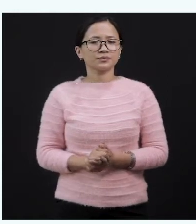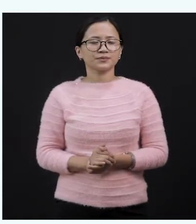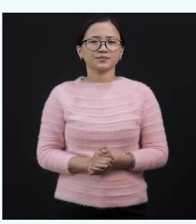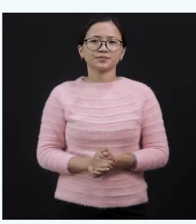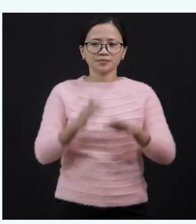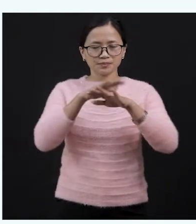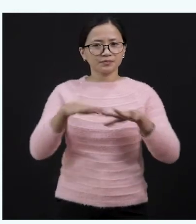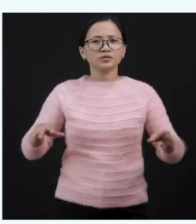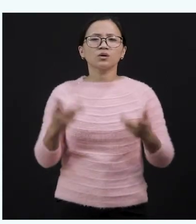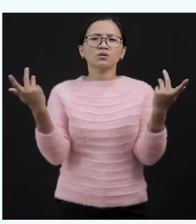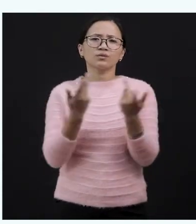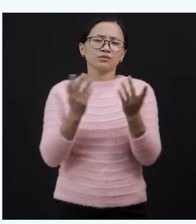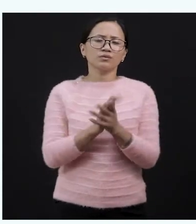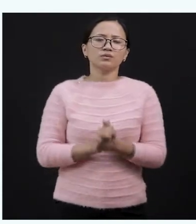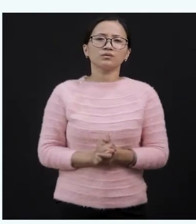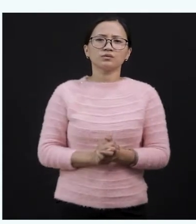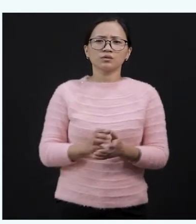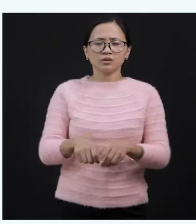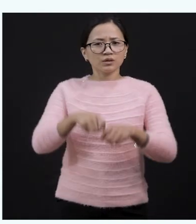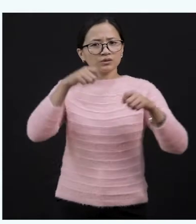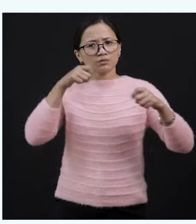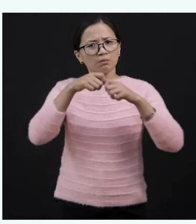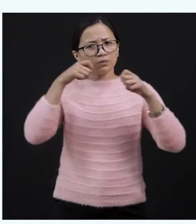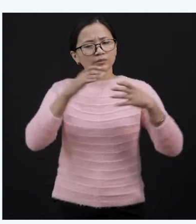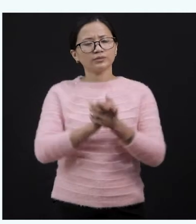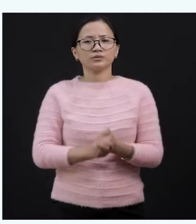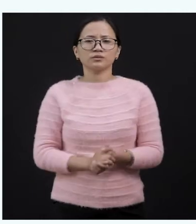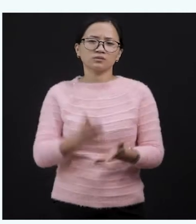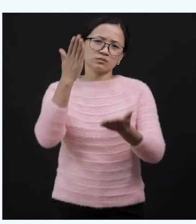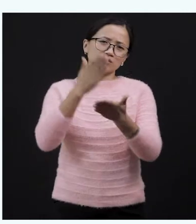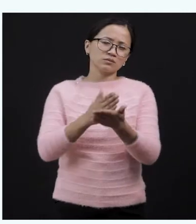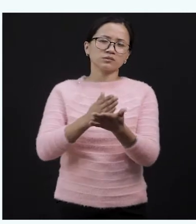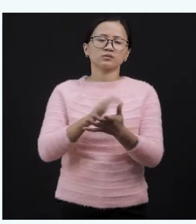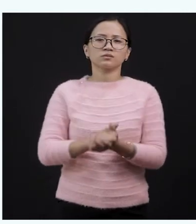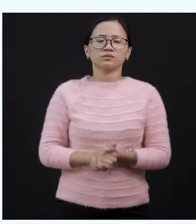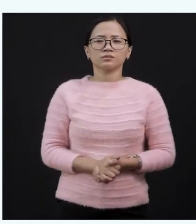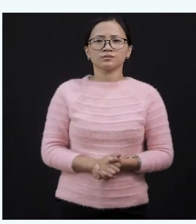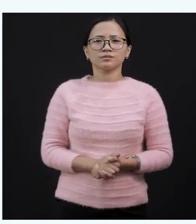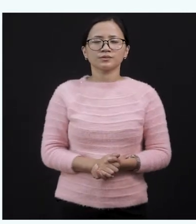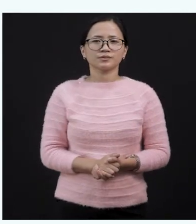So students, what happens when you keep on blowing? If you don't stop?